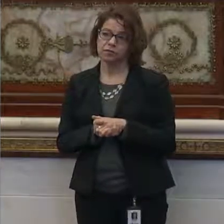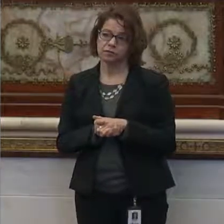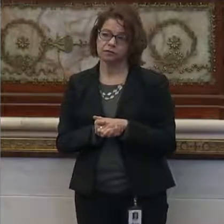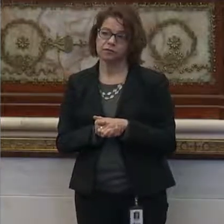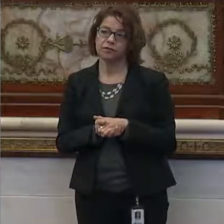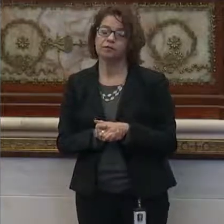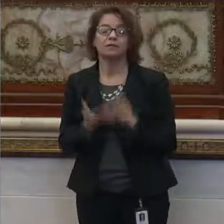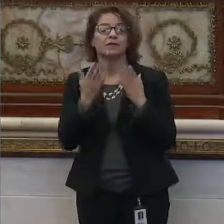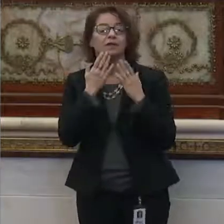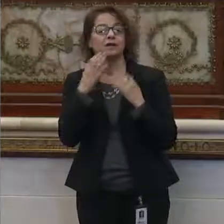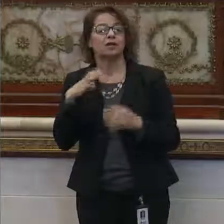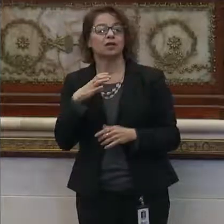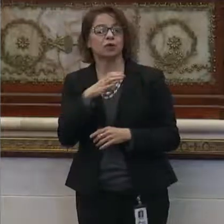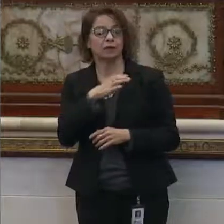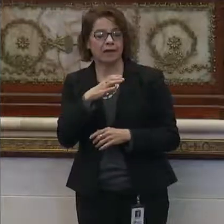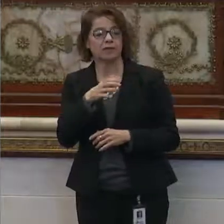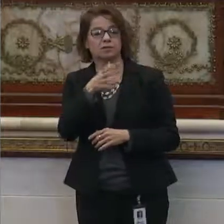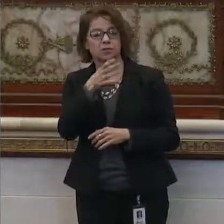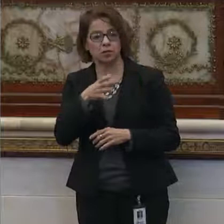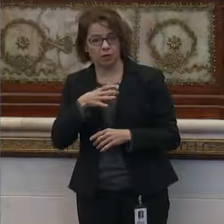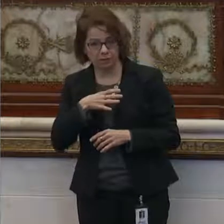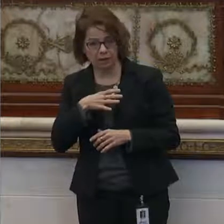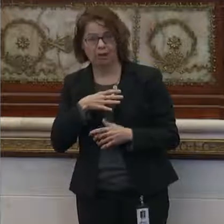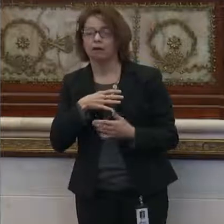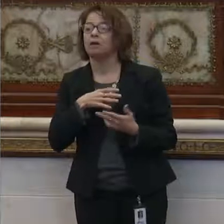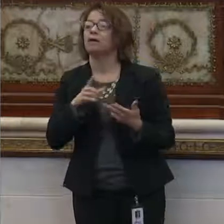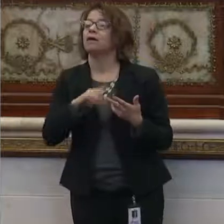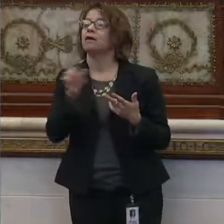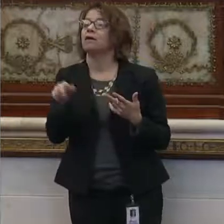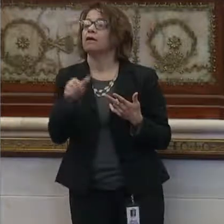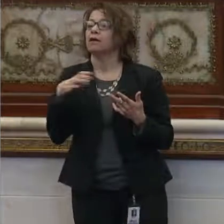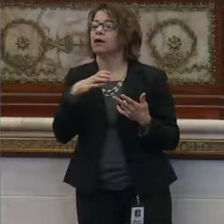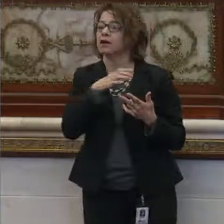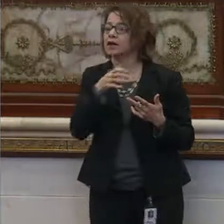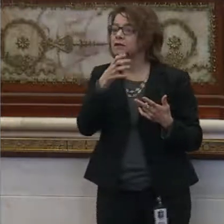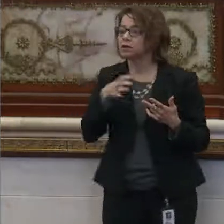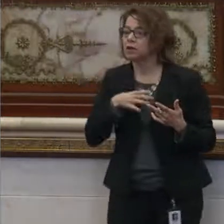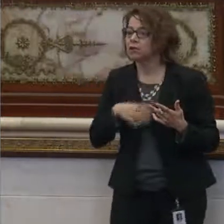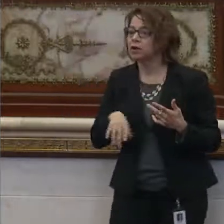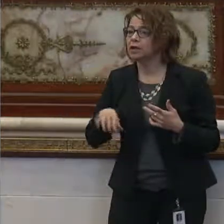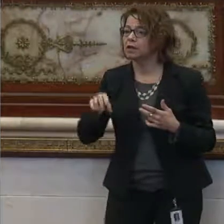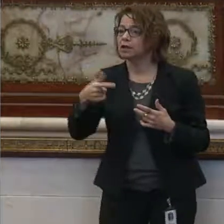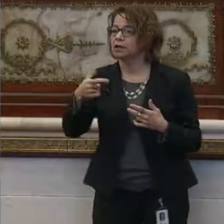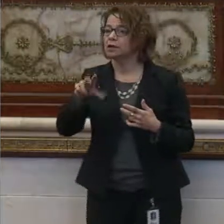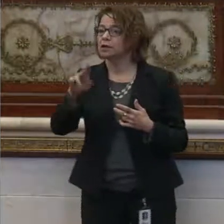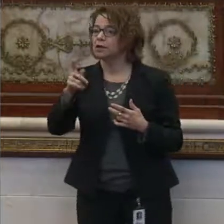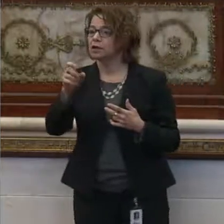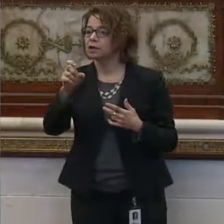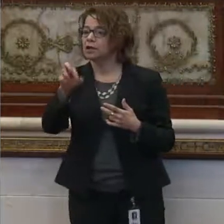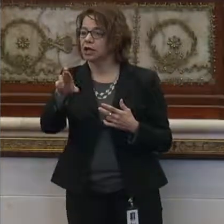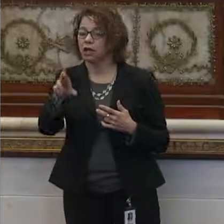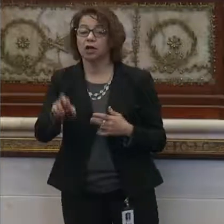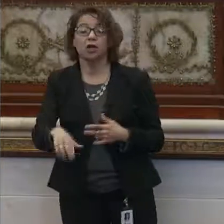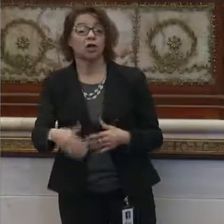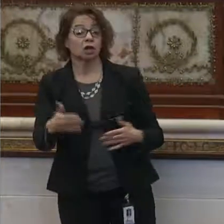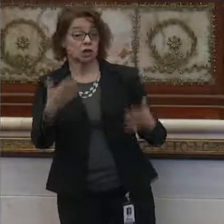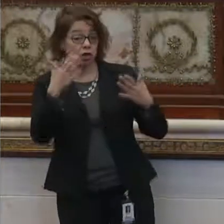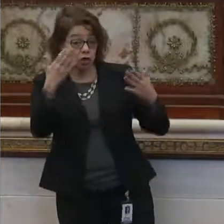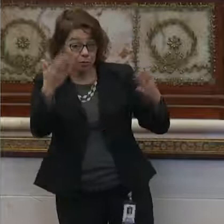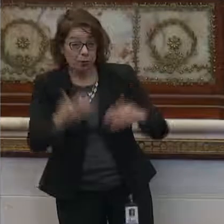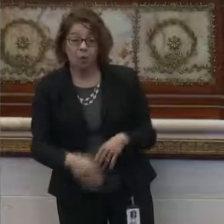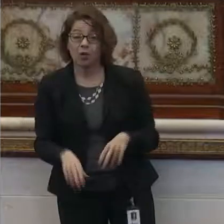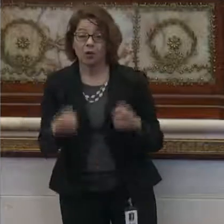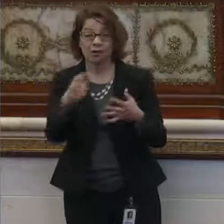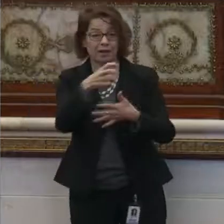Thank you, Councilwoman. Chair recognizes Councilwoman Gauthier. Thank you, Madam Chair. Good morning to the panel.